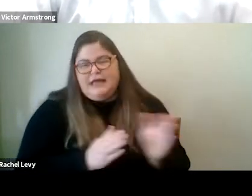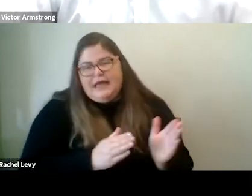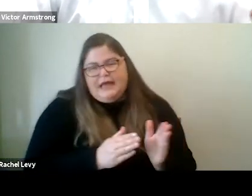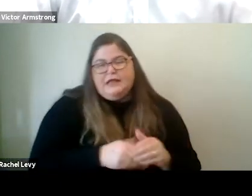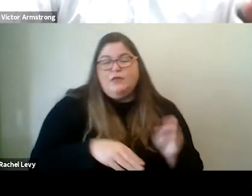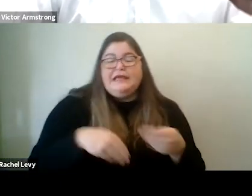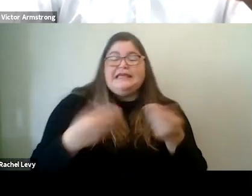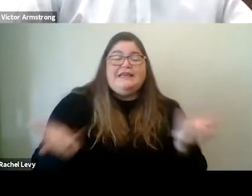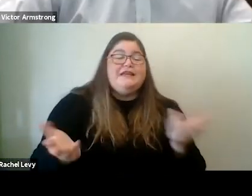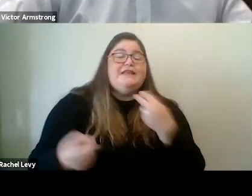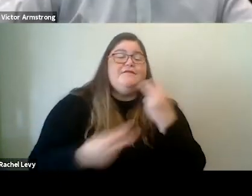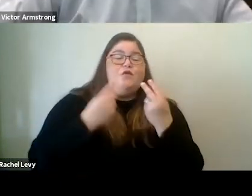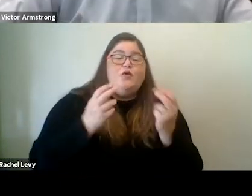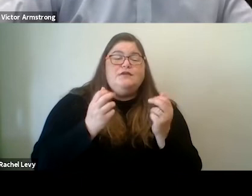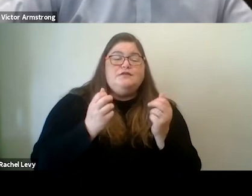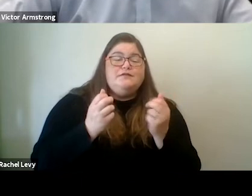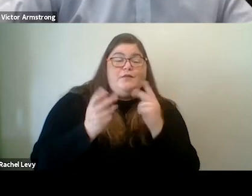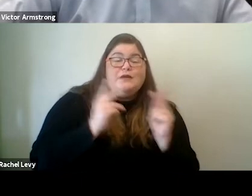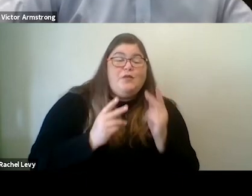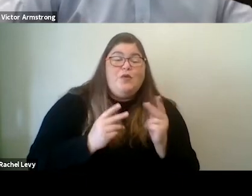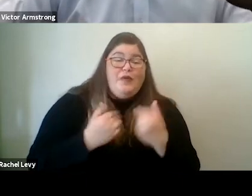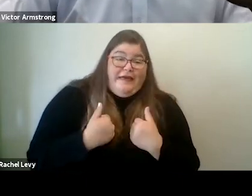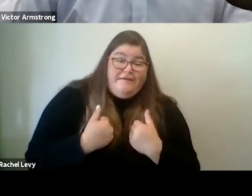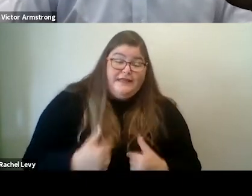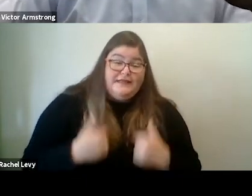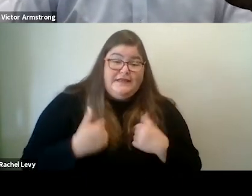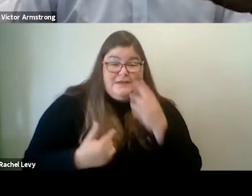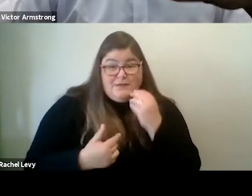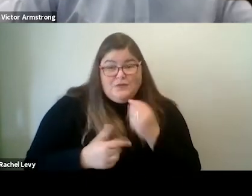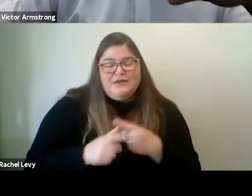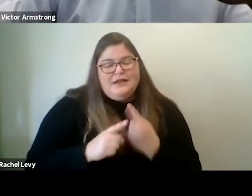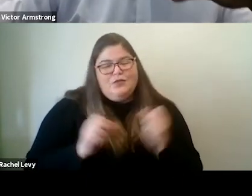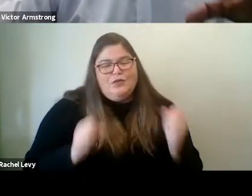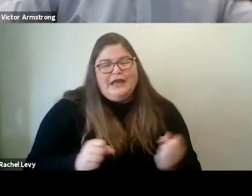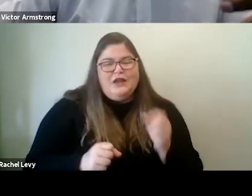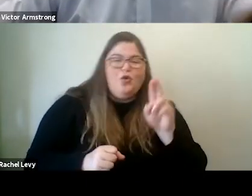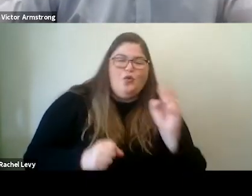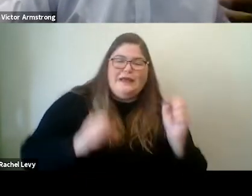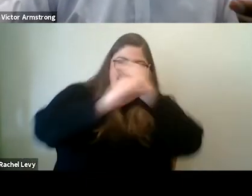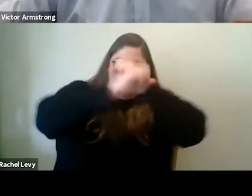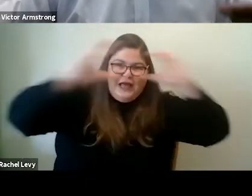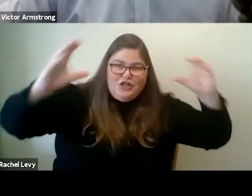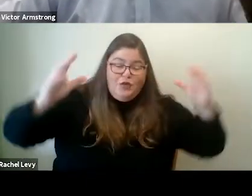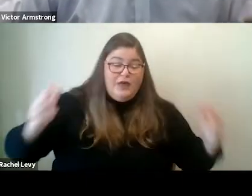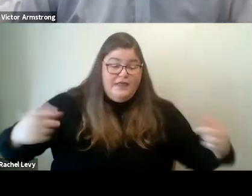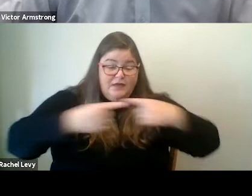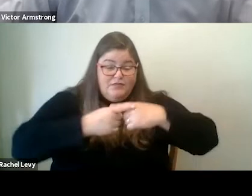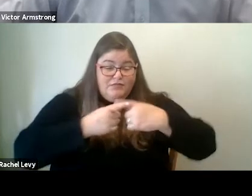to those who lived experience, we can reimagine our approach to behavioral health. With the intersectionality of clinical